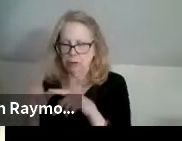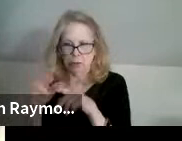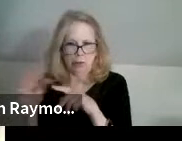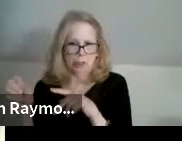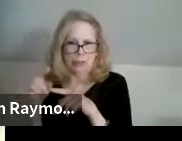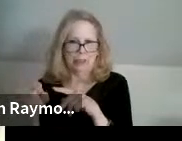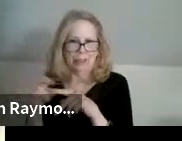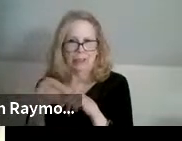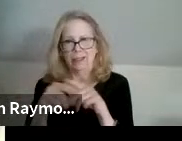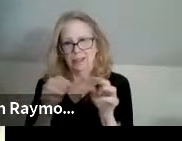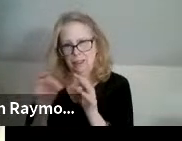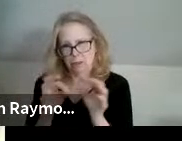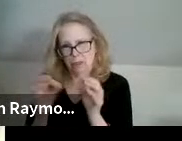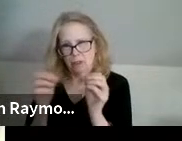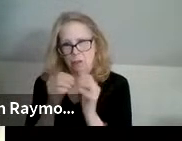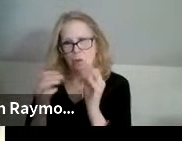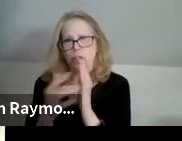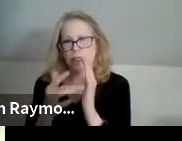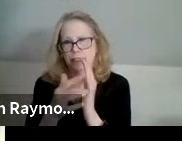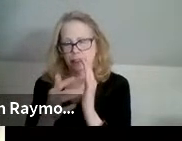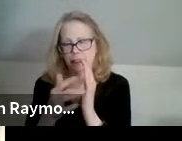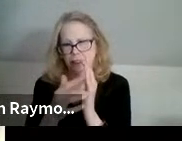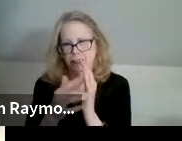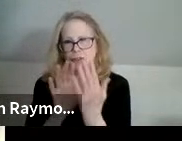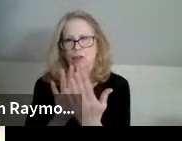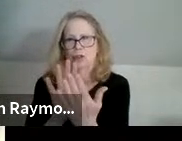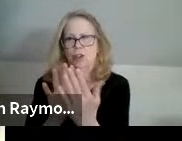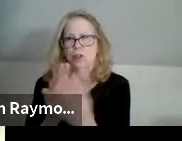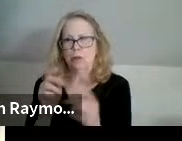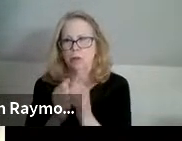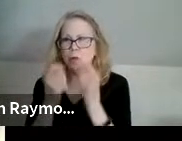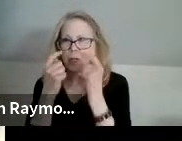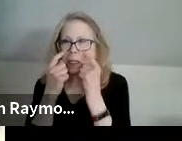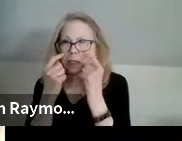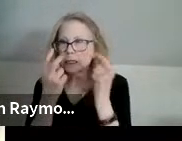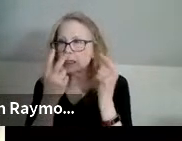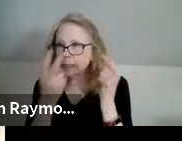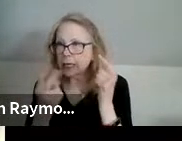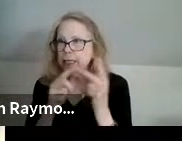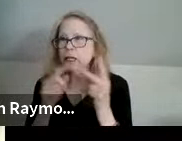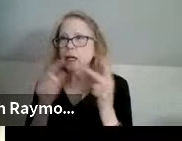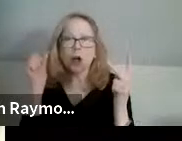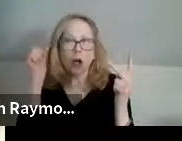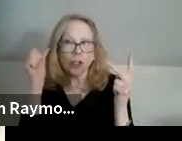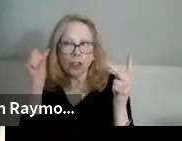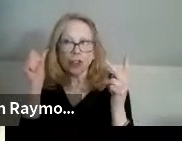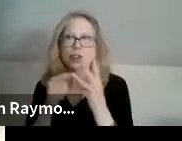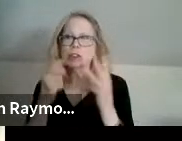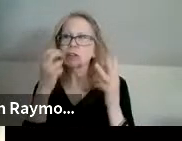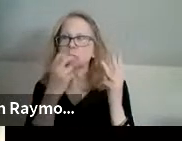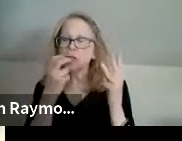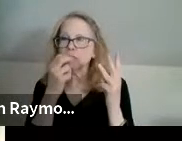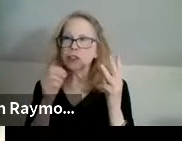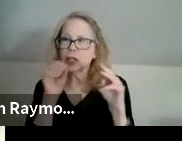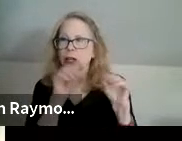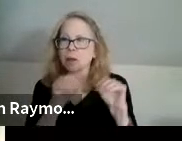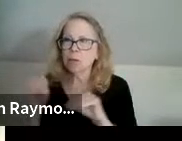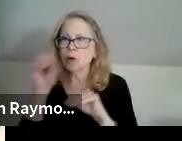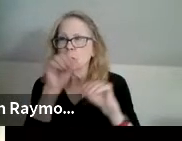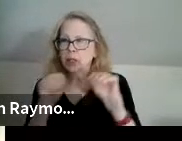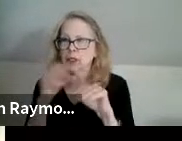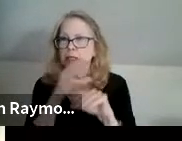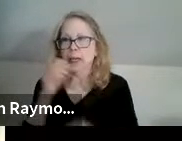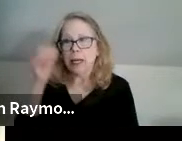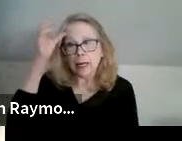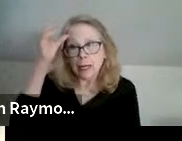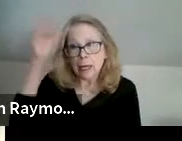out accessibility techniques to address people with sight, auditory, speech, mobility, and cognitive disabilities.